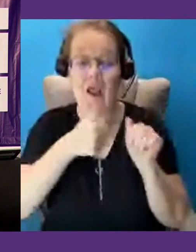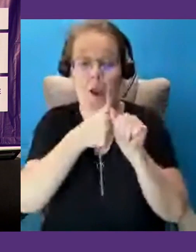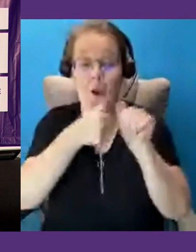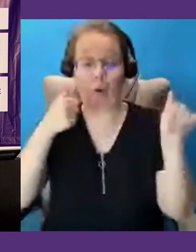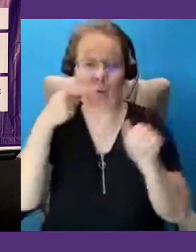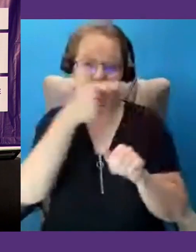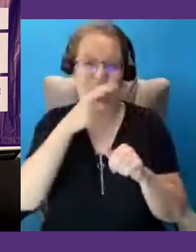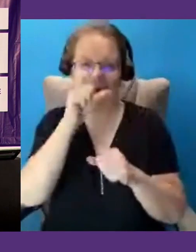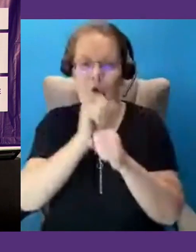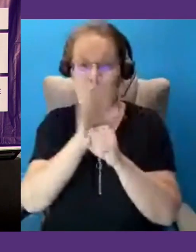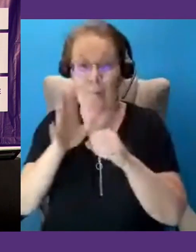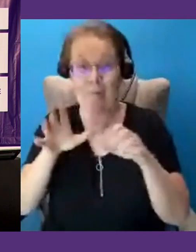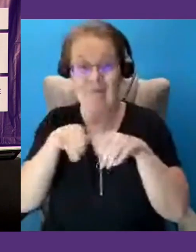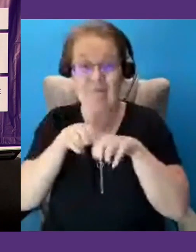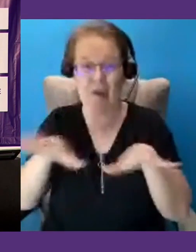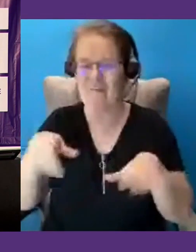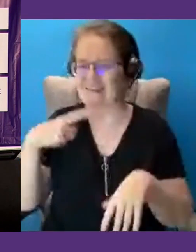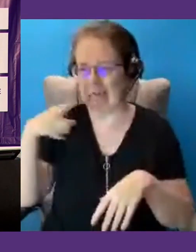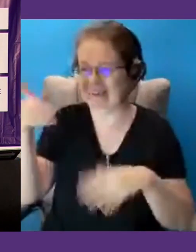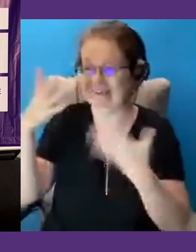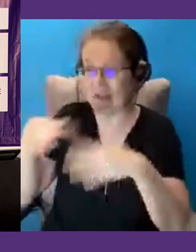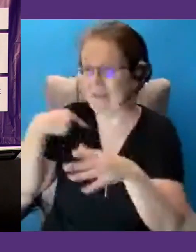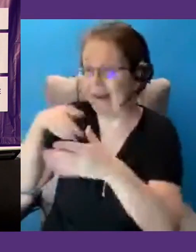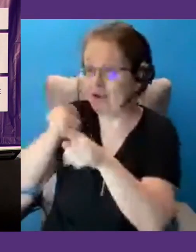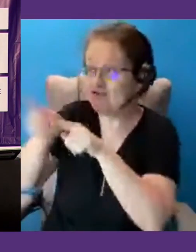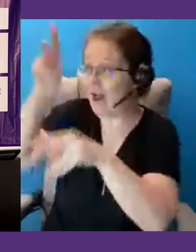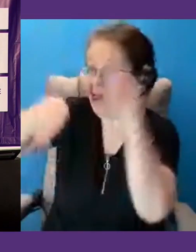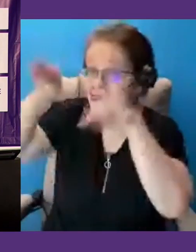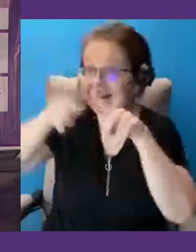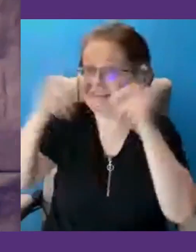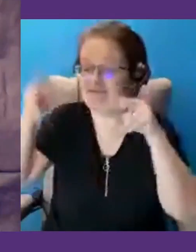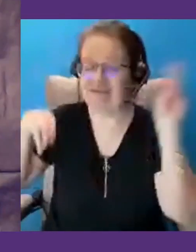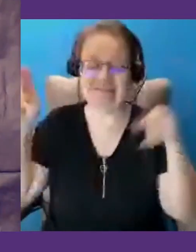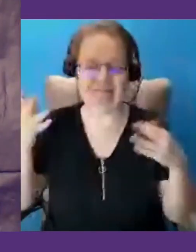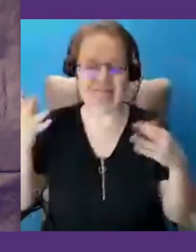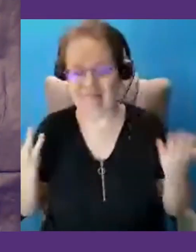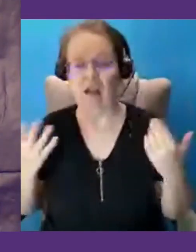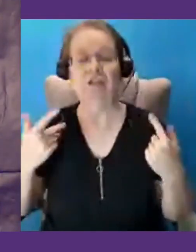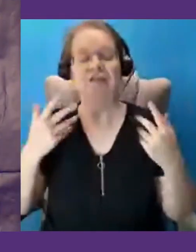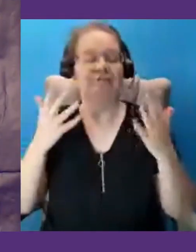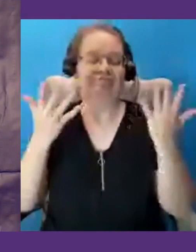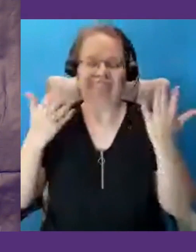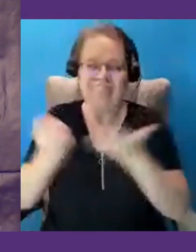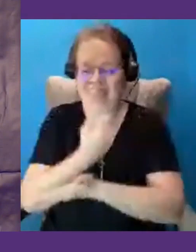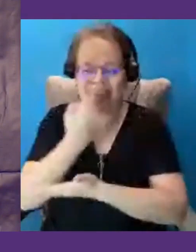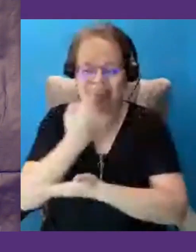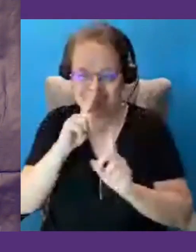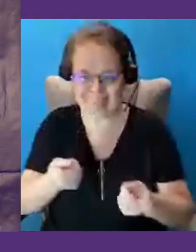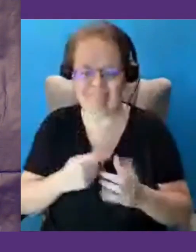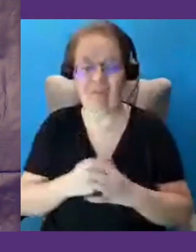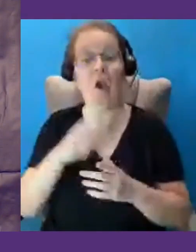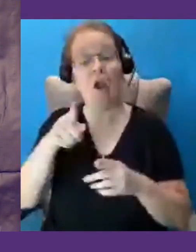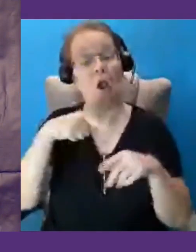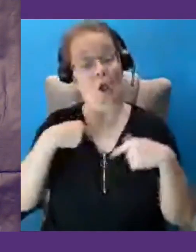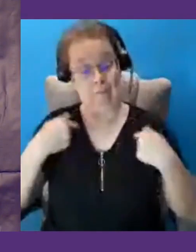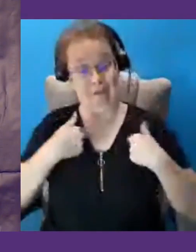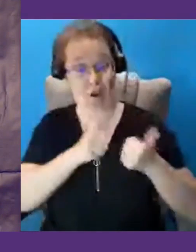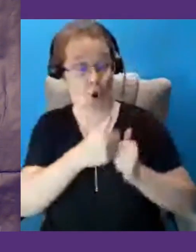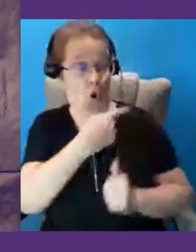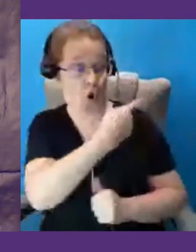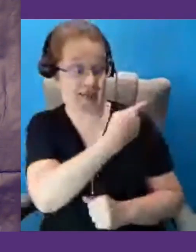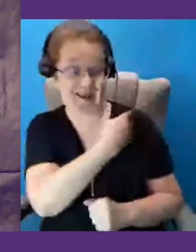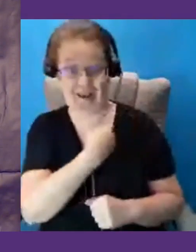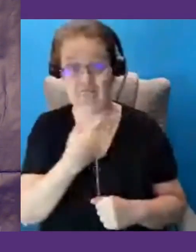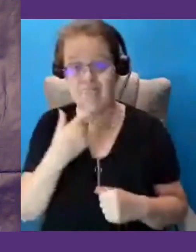we're stuck with it. So my colleagues and I, we're here to learn tonight, because whether you believe in the human reasons